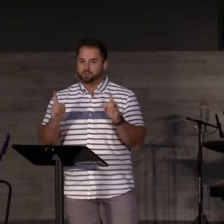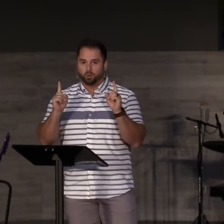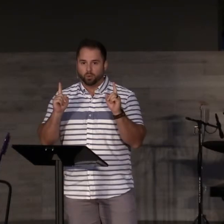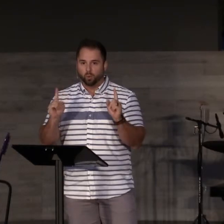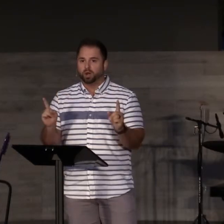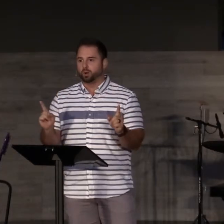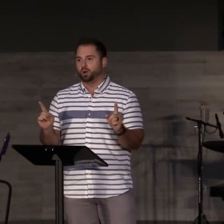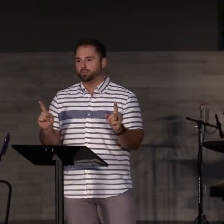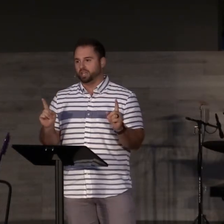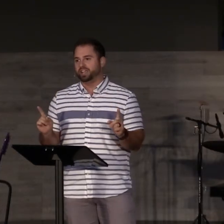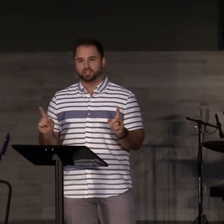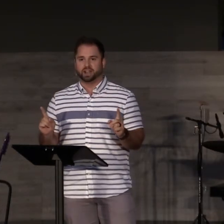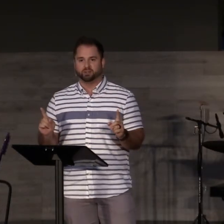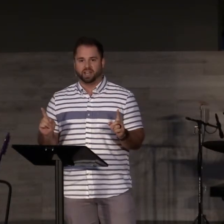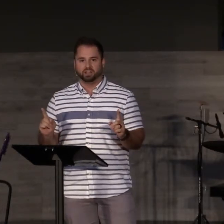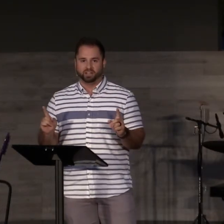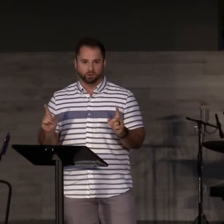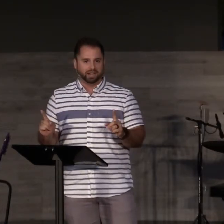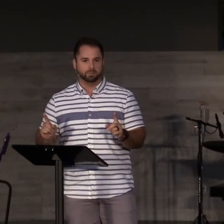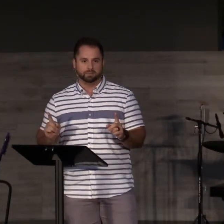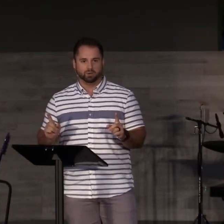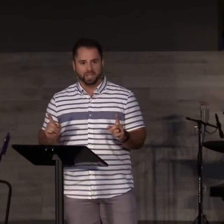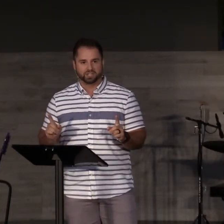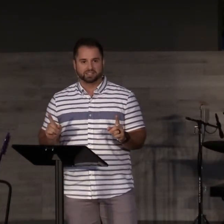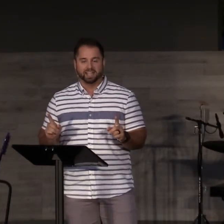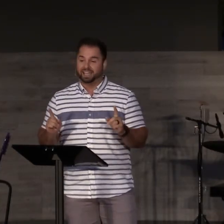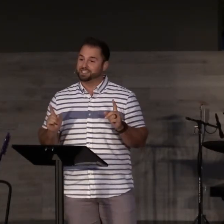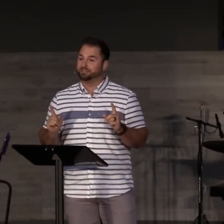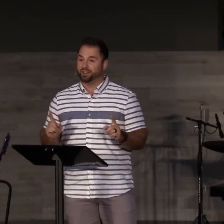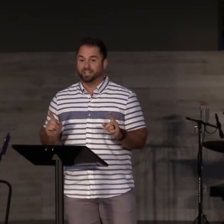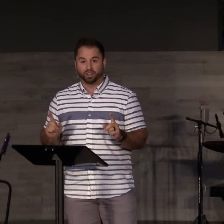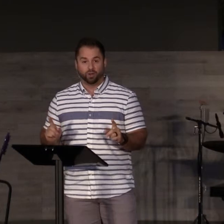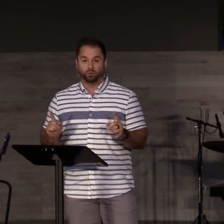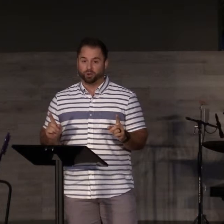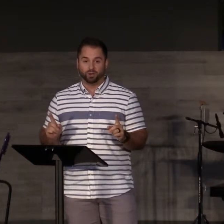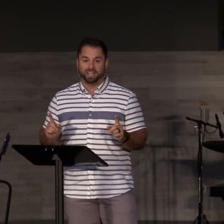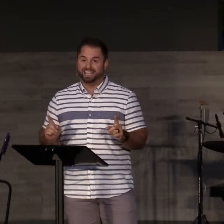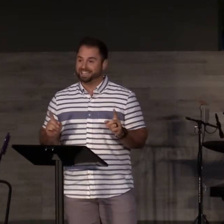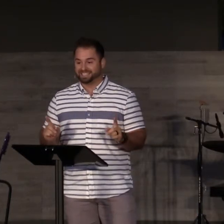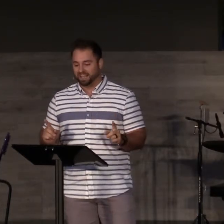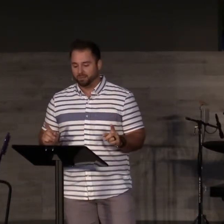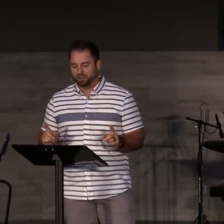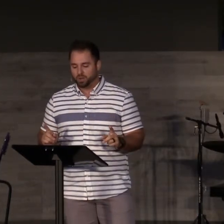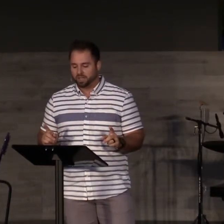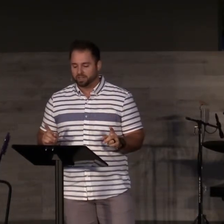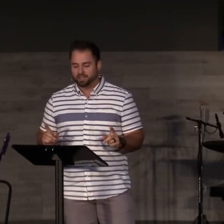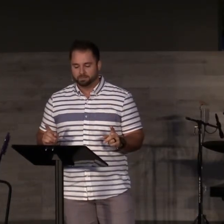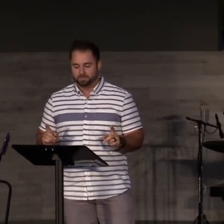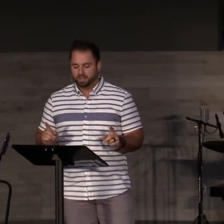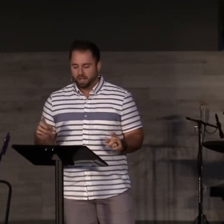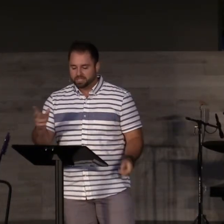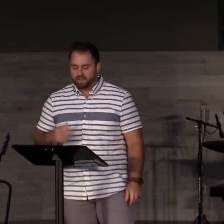patience, there's only one road that you get to travel down in order to get biblical patience. And it's a very long road, and it doesn't come very